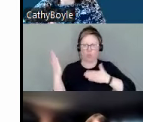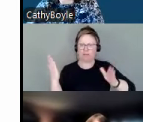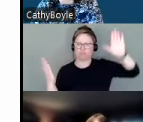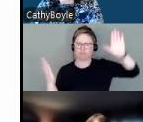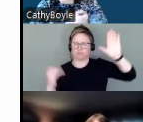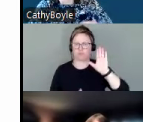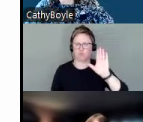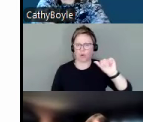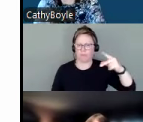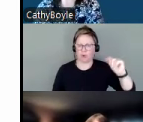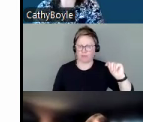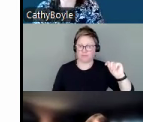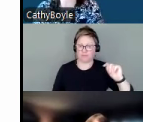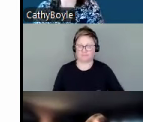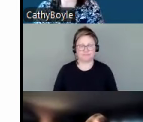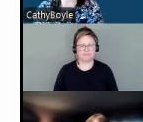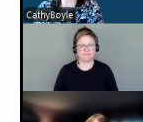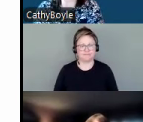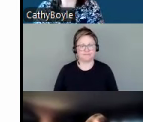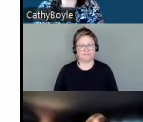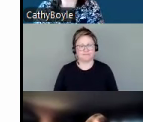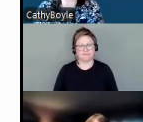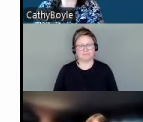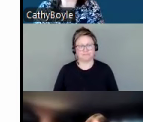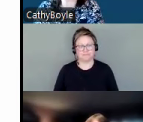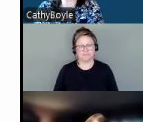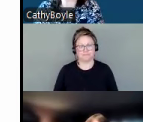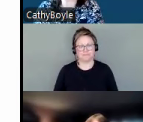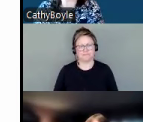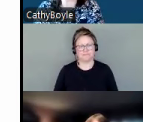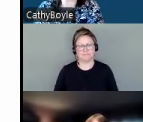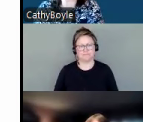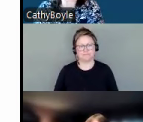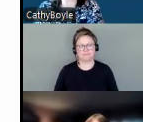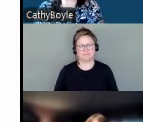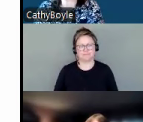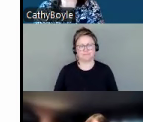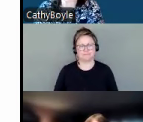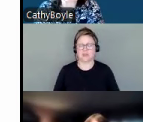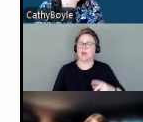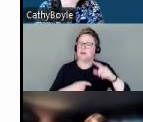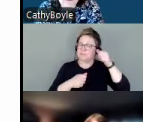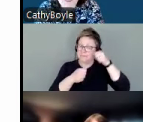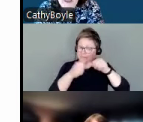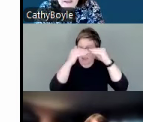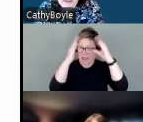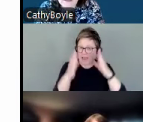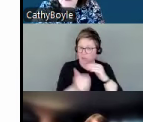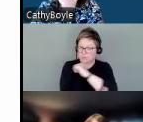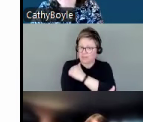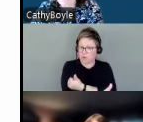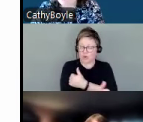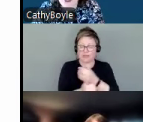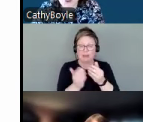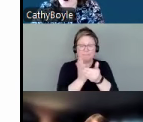And a good thing to be aware of is that when housing authorities send out these packets, they